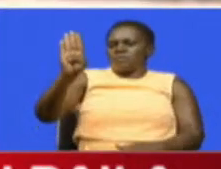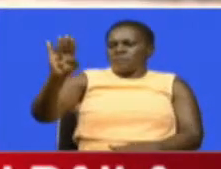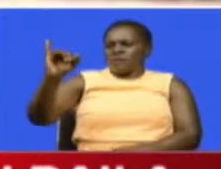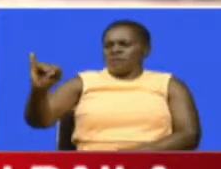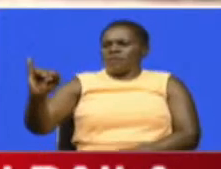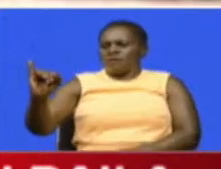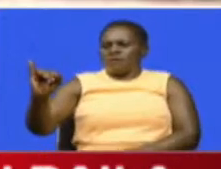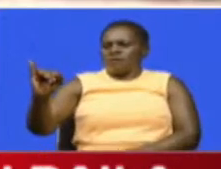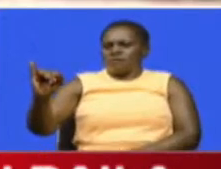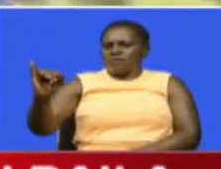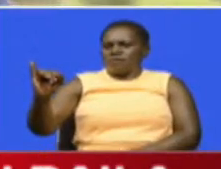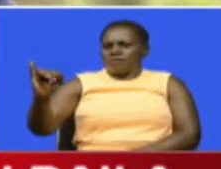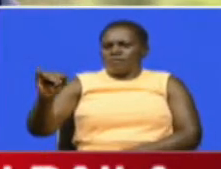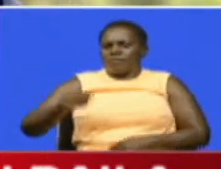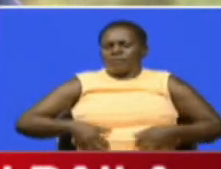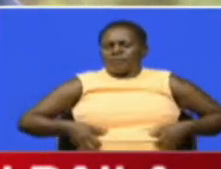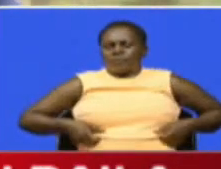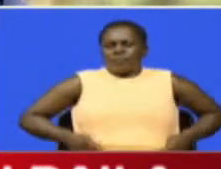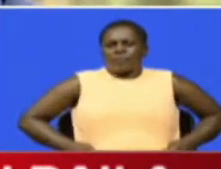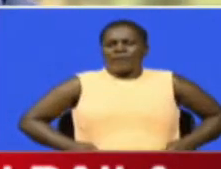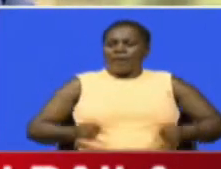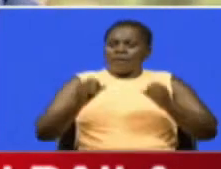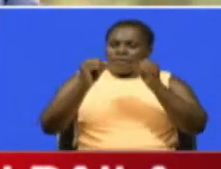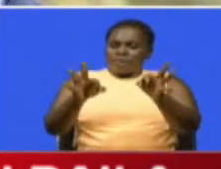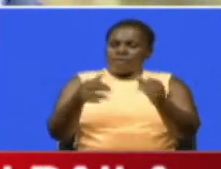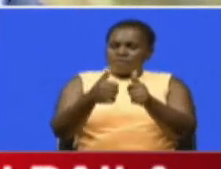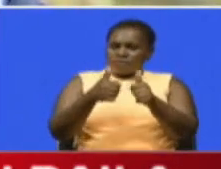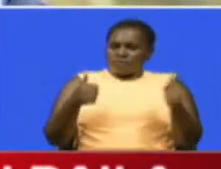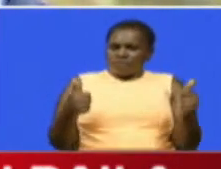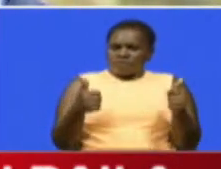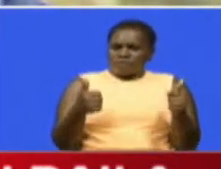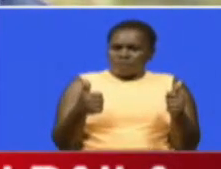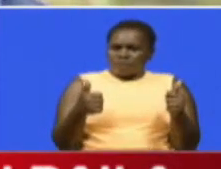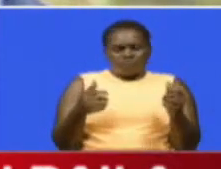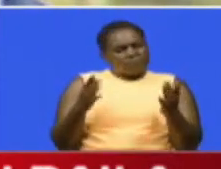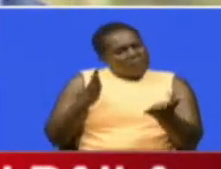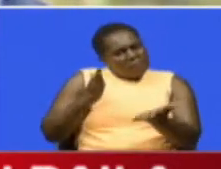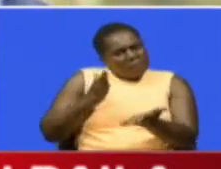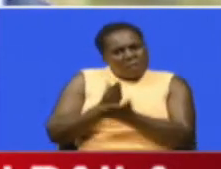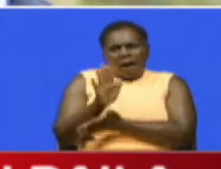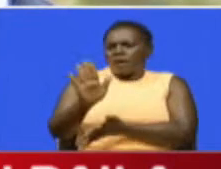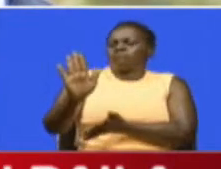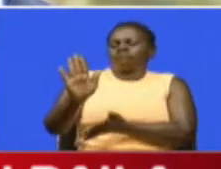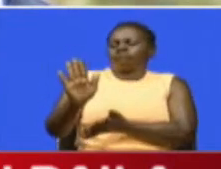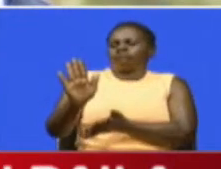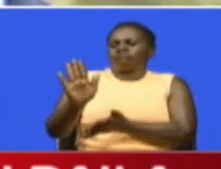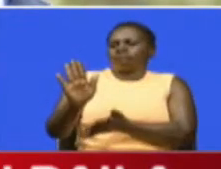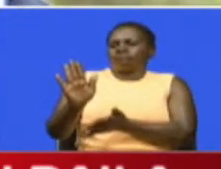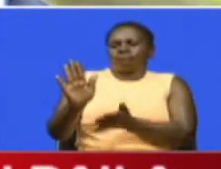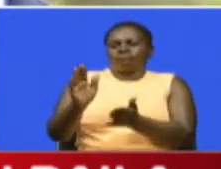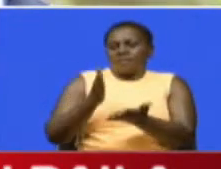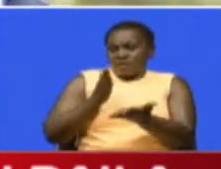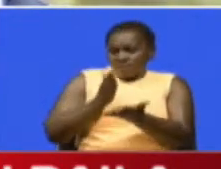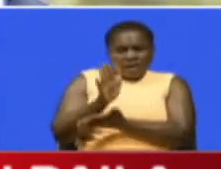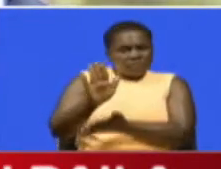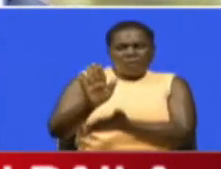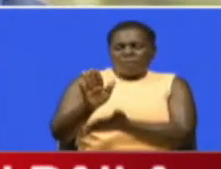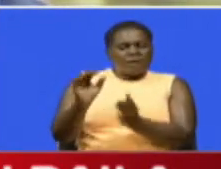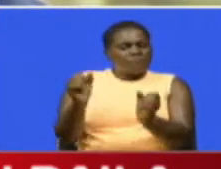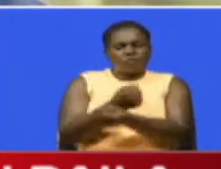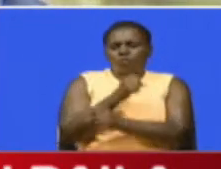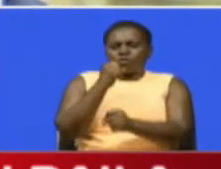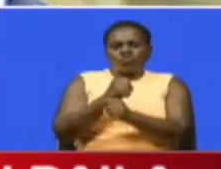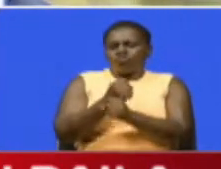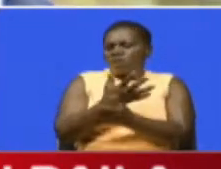that is fashioned to be theirs? If the people reject it, that's their democratic right. There's nothing, we can